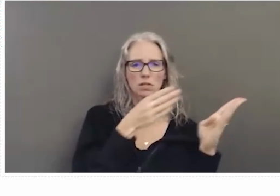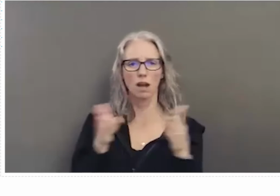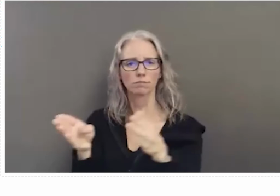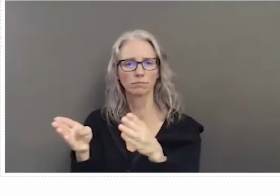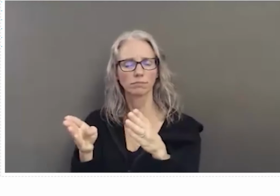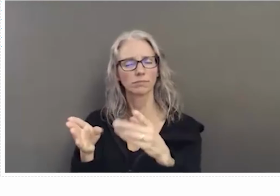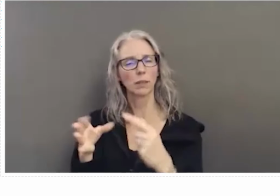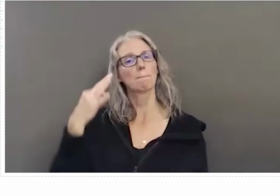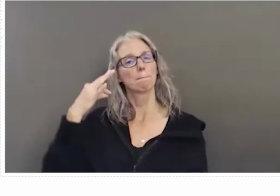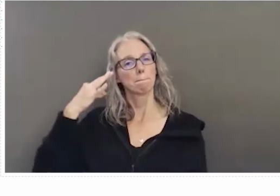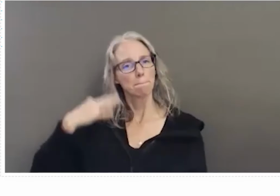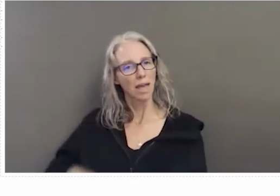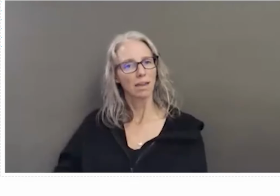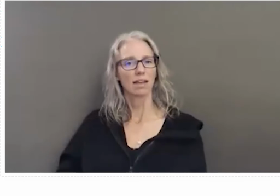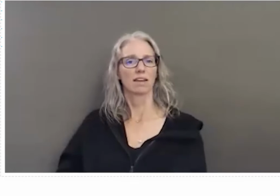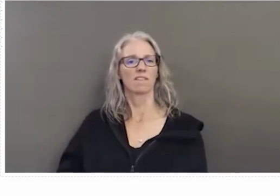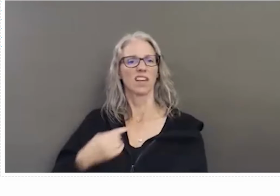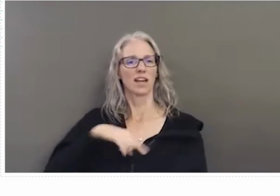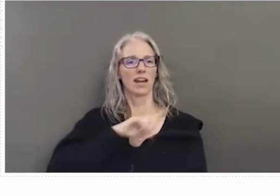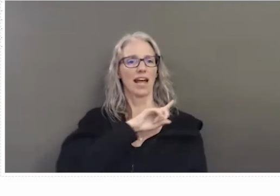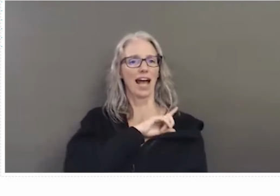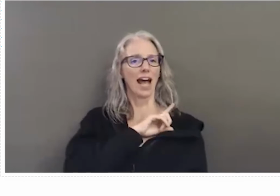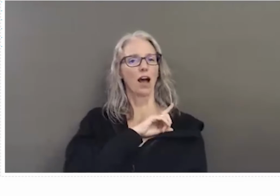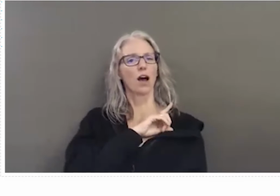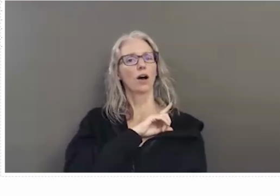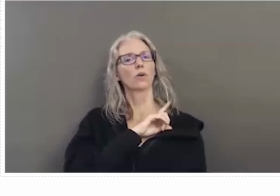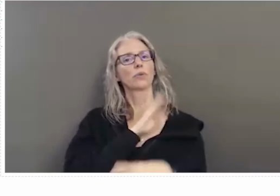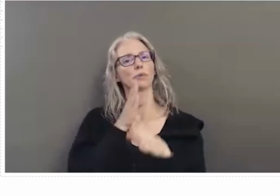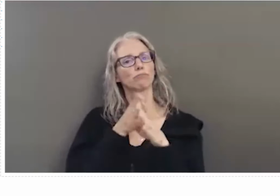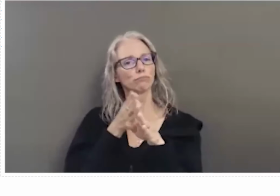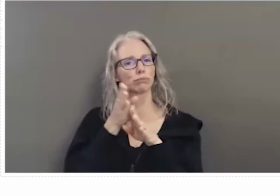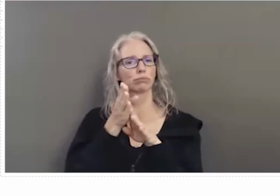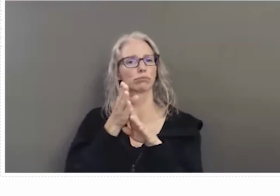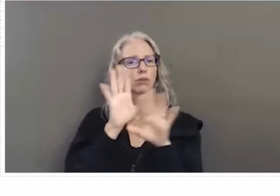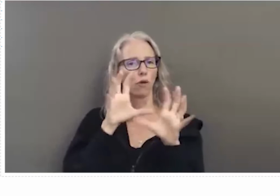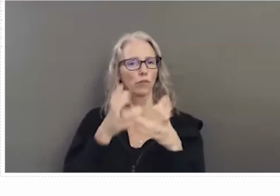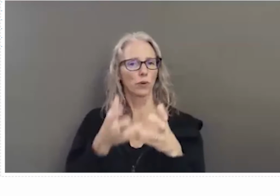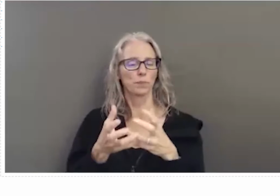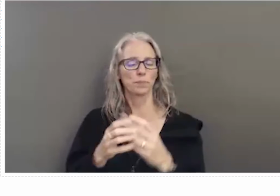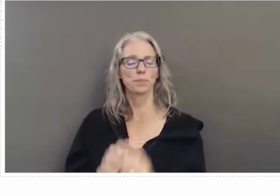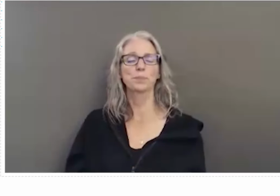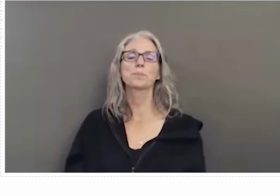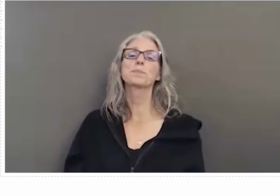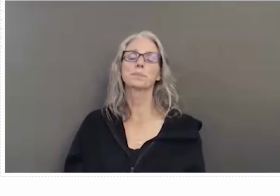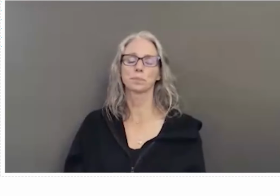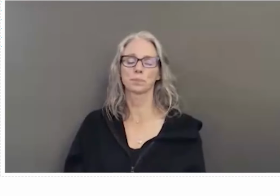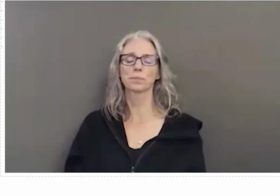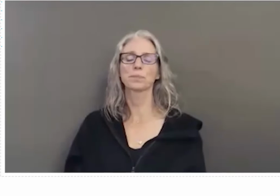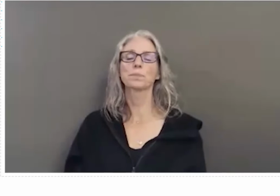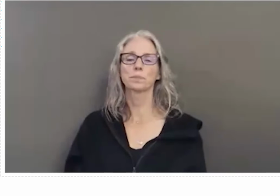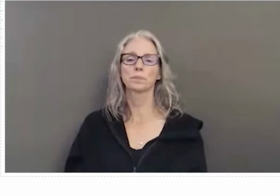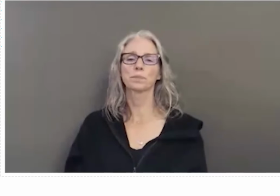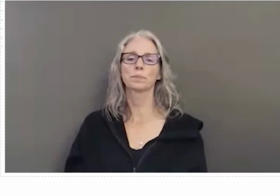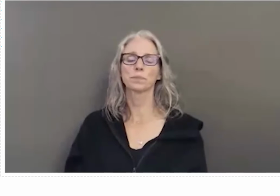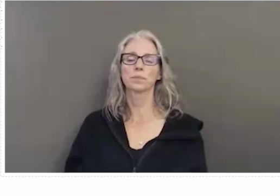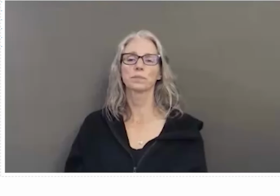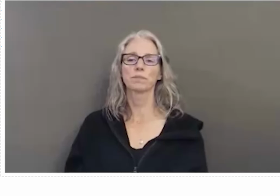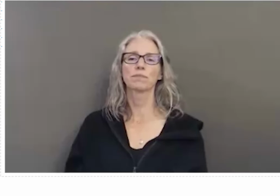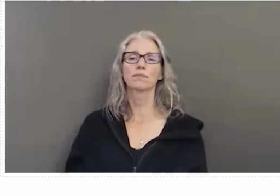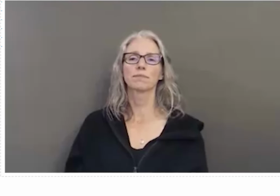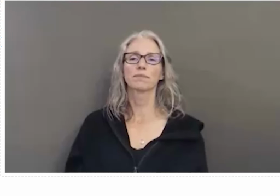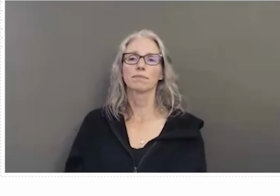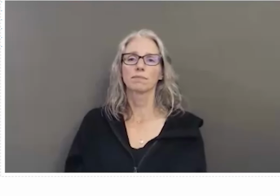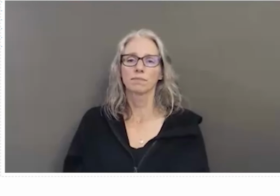on a whole. I'm wondering, through all of you, as Jay was really, mentioning this idea of your